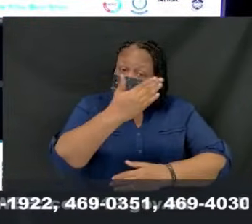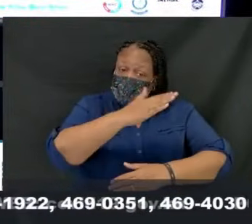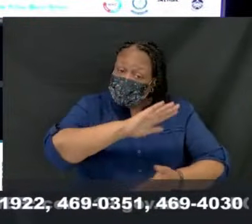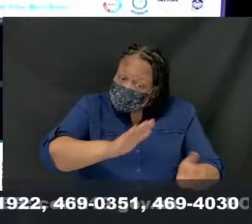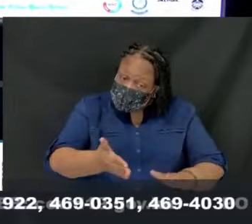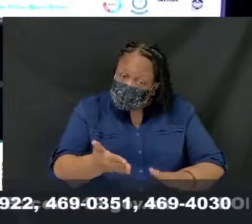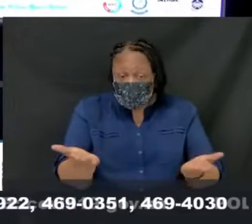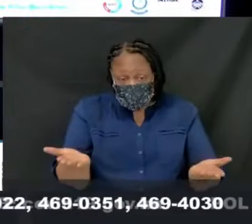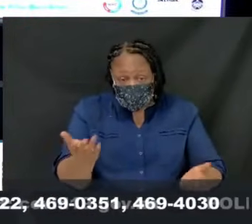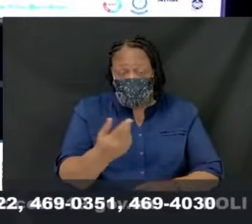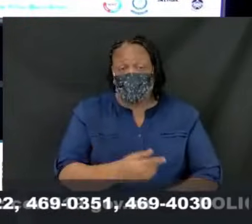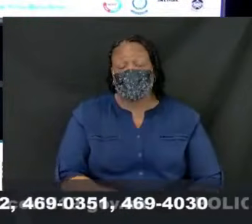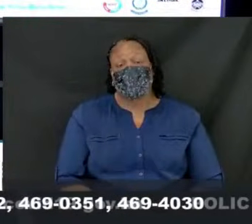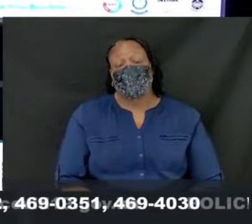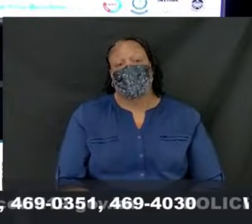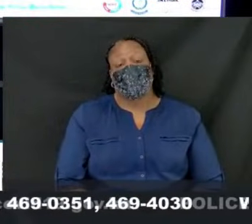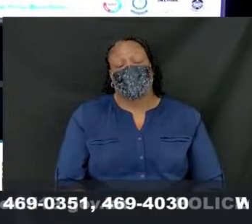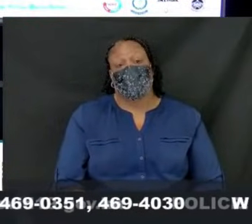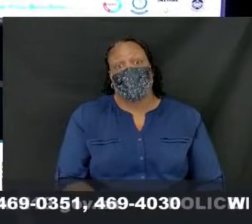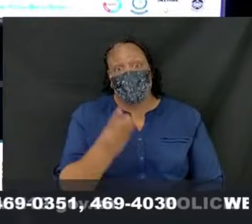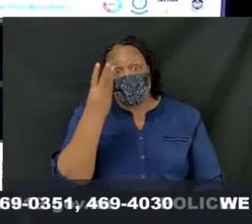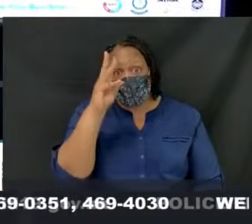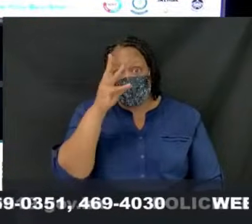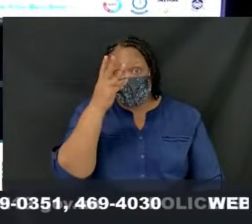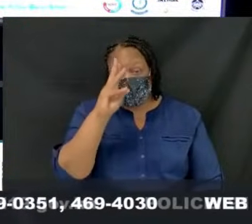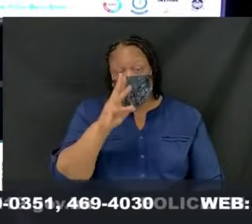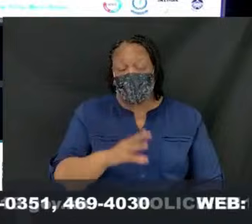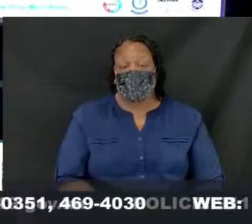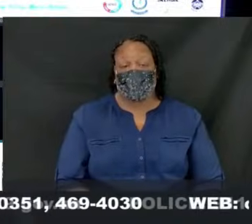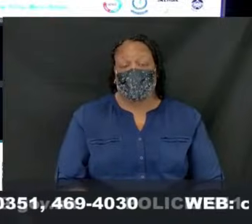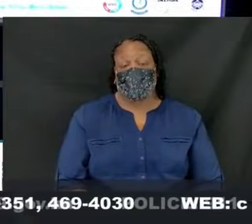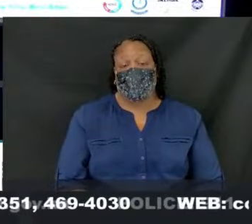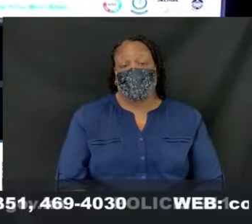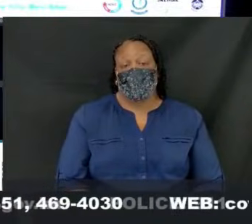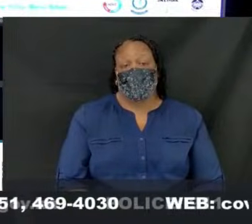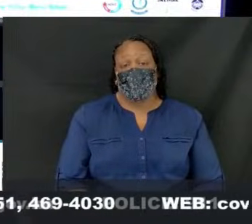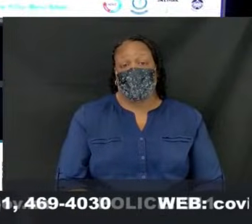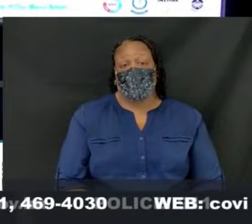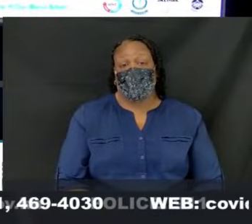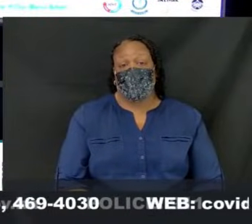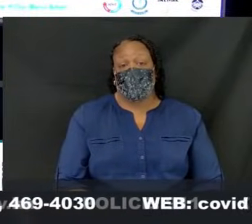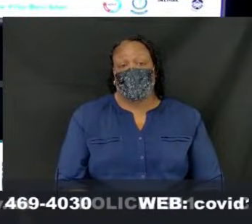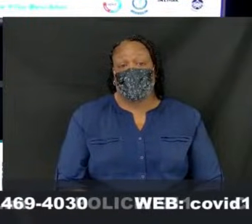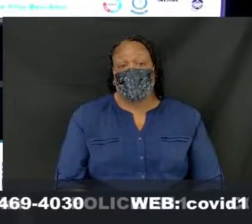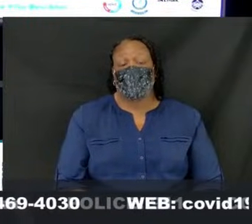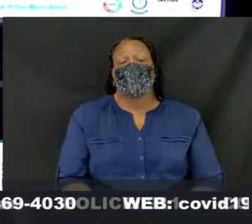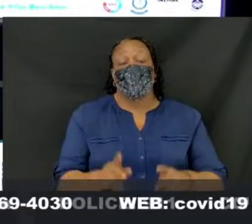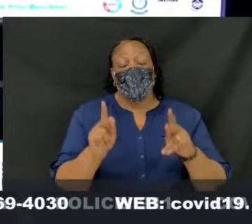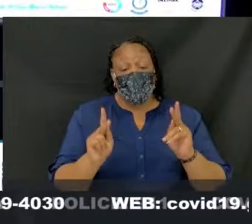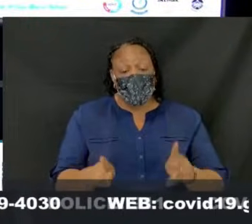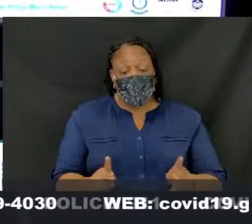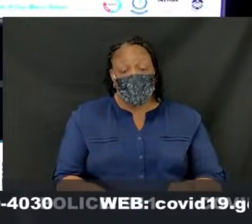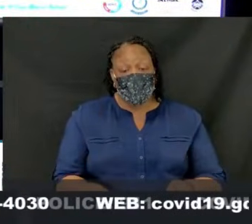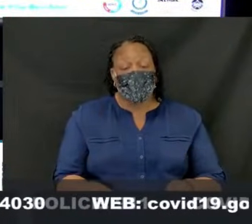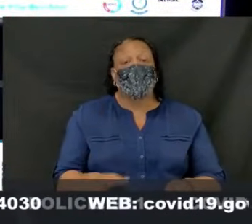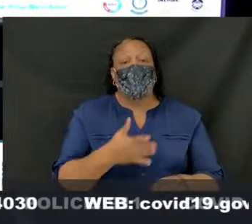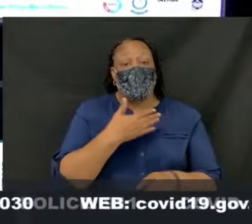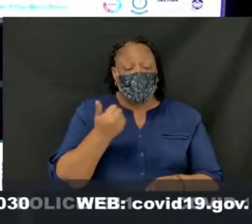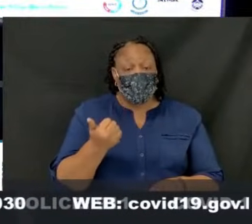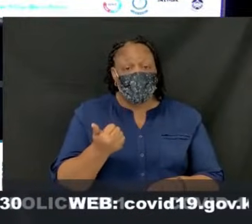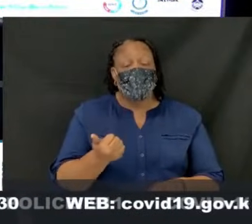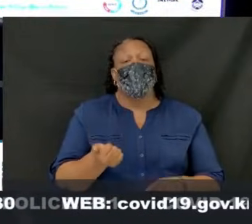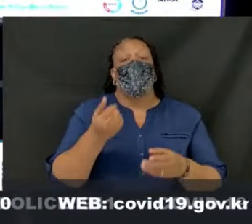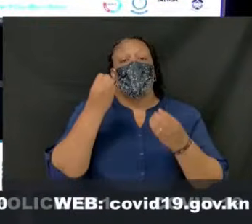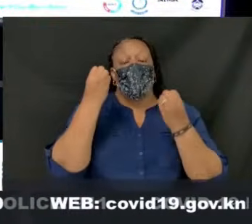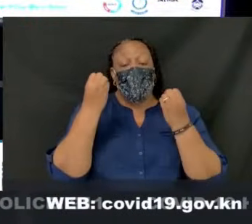the regulations. And we have seen, so we have been working, enforcement is happening. The reality is, ladies and gentlemen, I